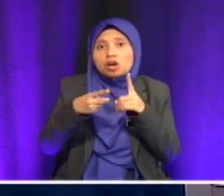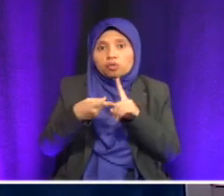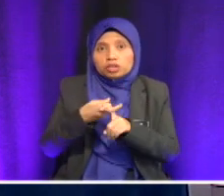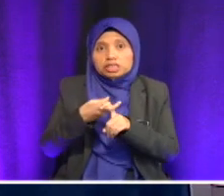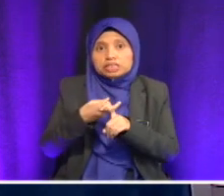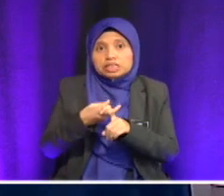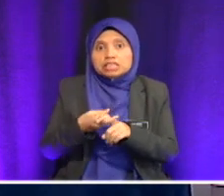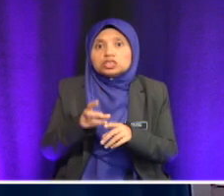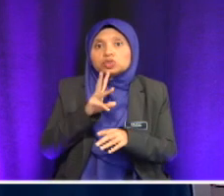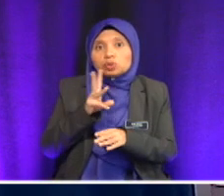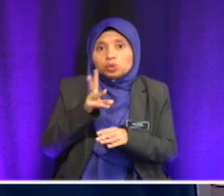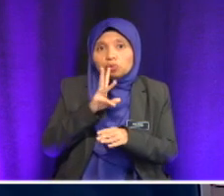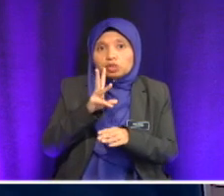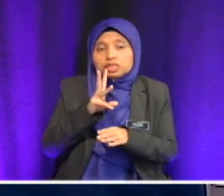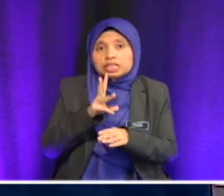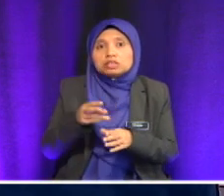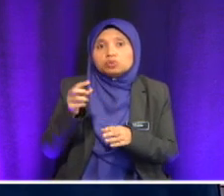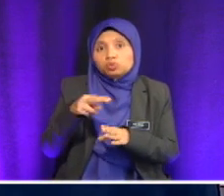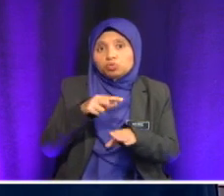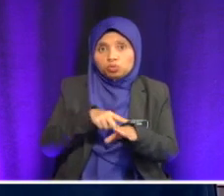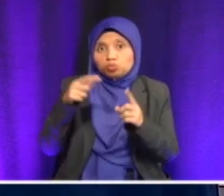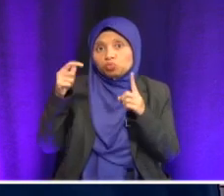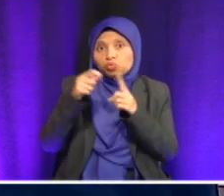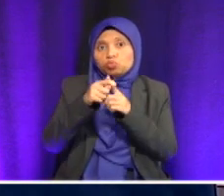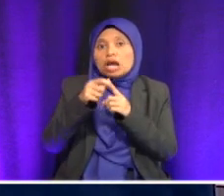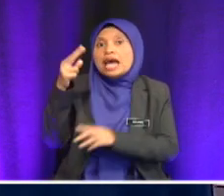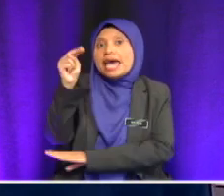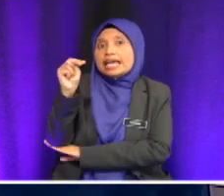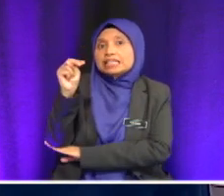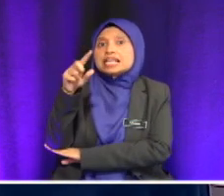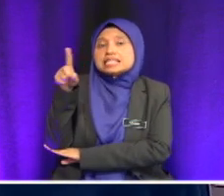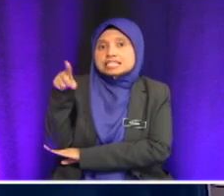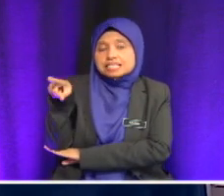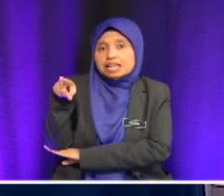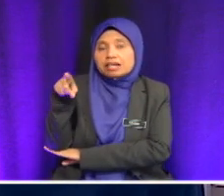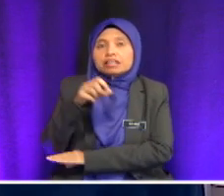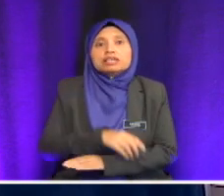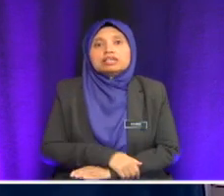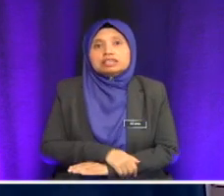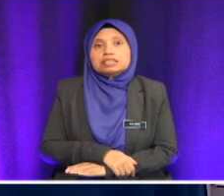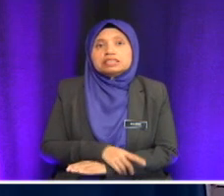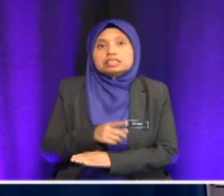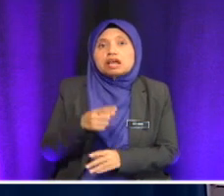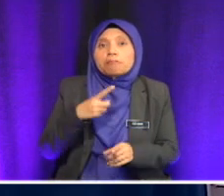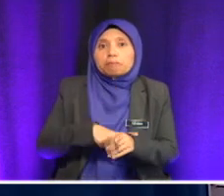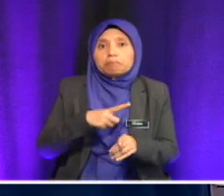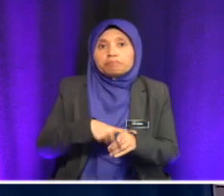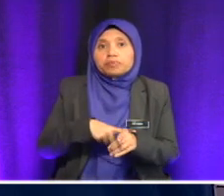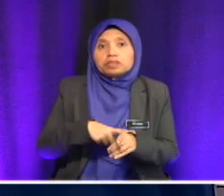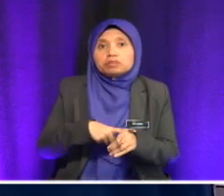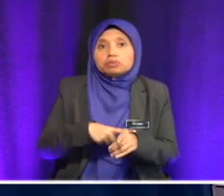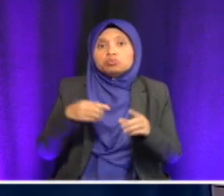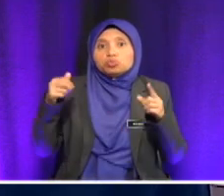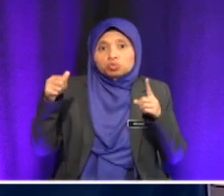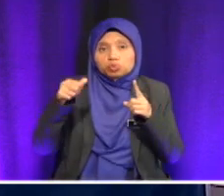shallow waters off the coast of New Zealand. A group of people gathered at once wanting to help. They spent hours trying to direct the whales back